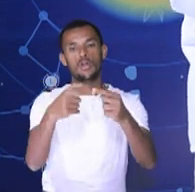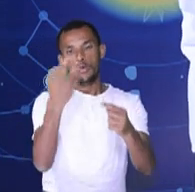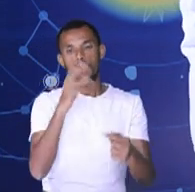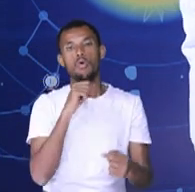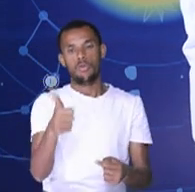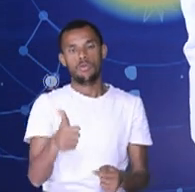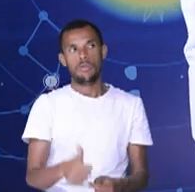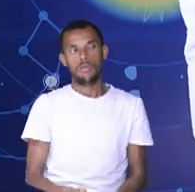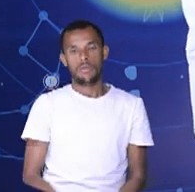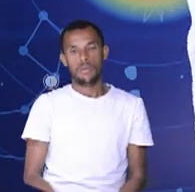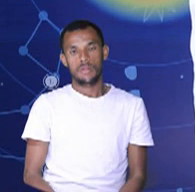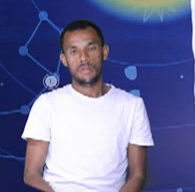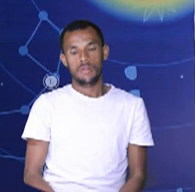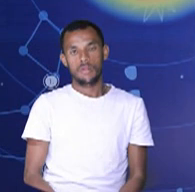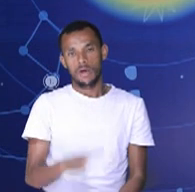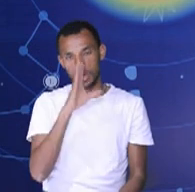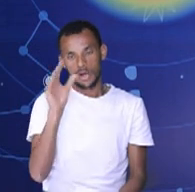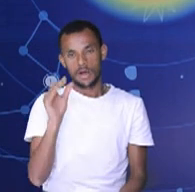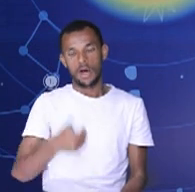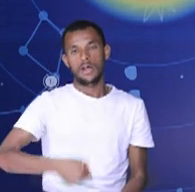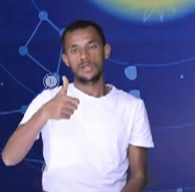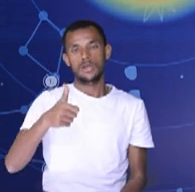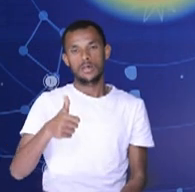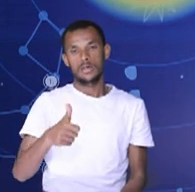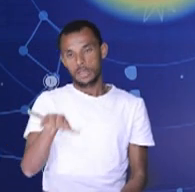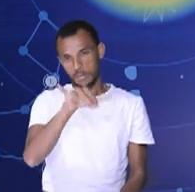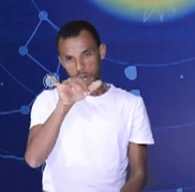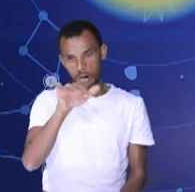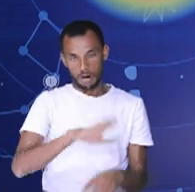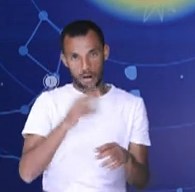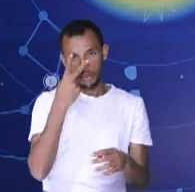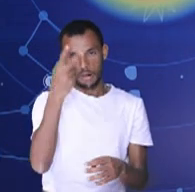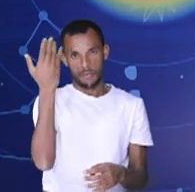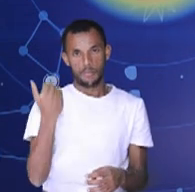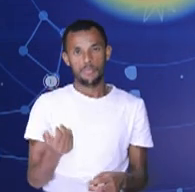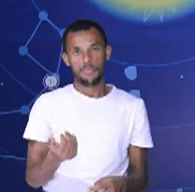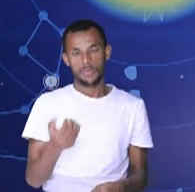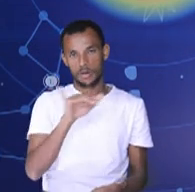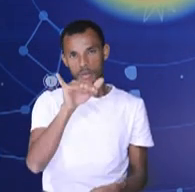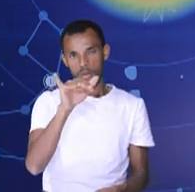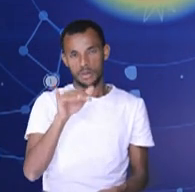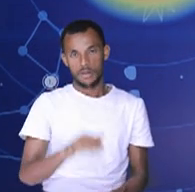not. Congruent or not. And another one on similarity.